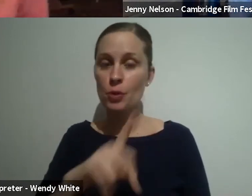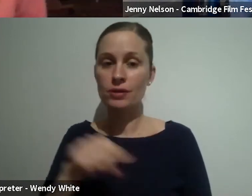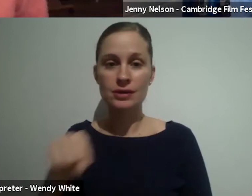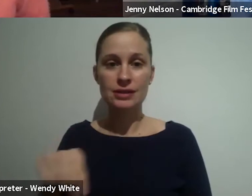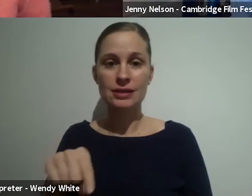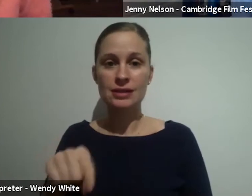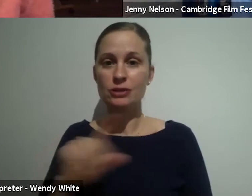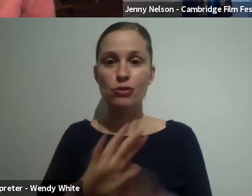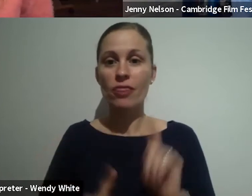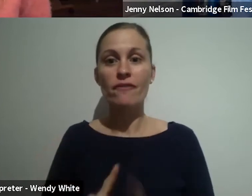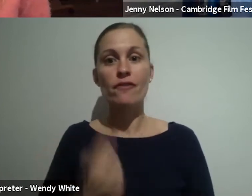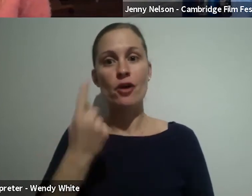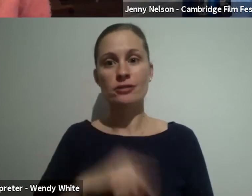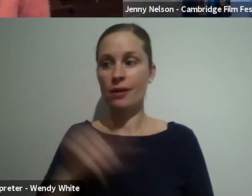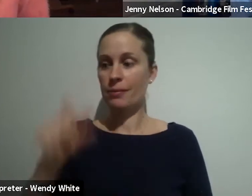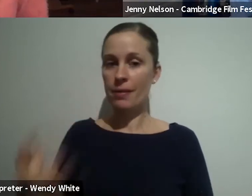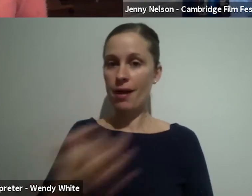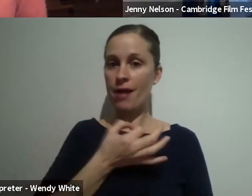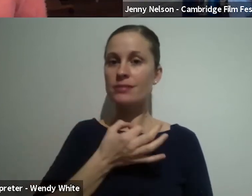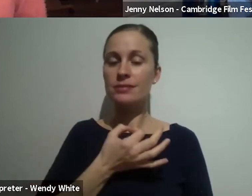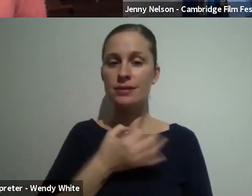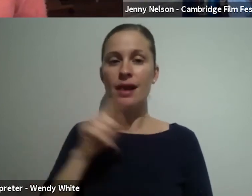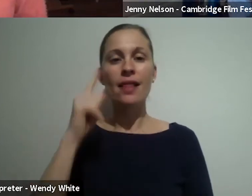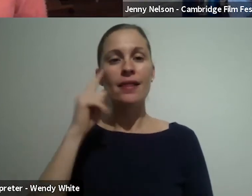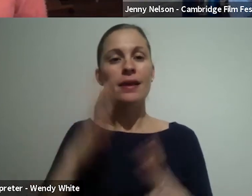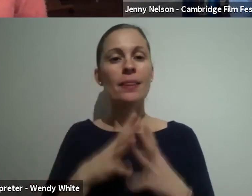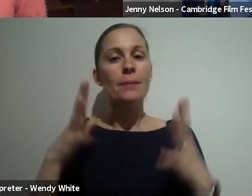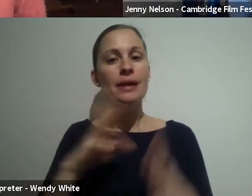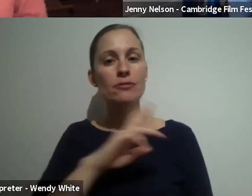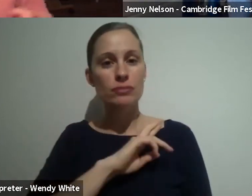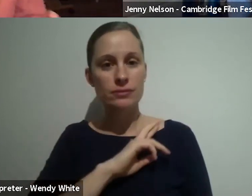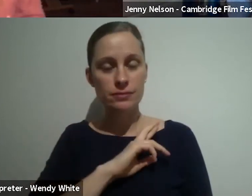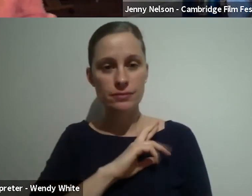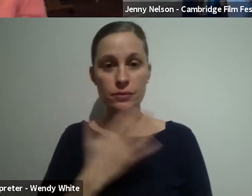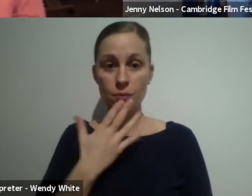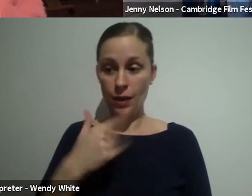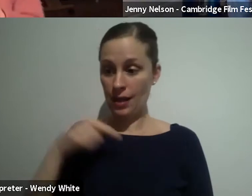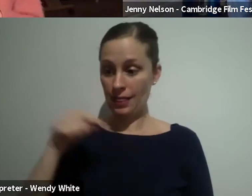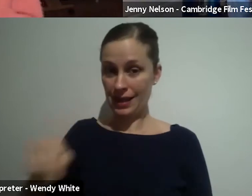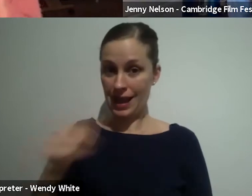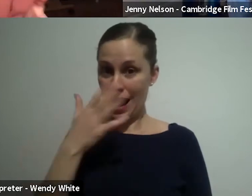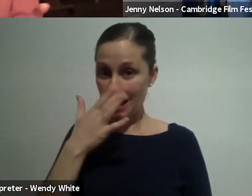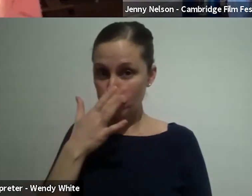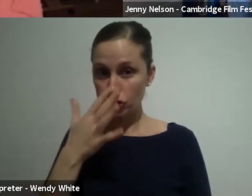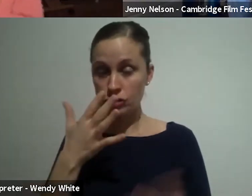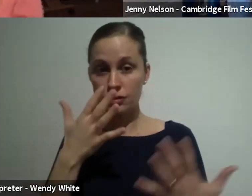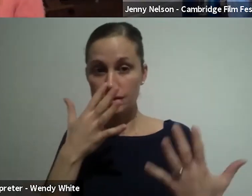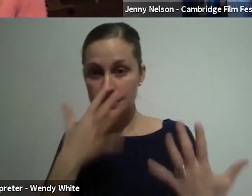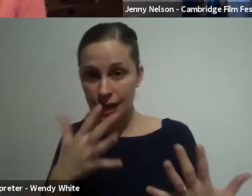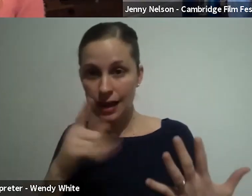I answer to this question. And I think the biggest reason is because when I was this age, when I was 10,